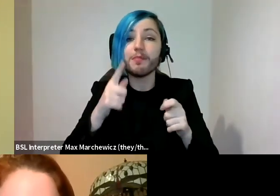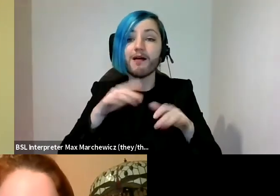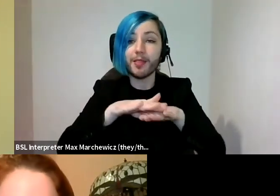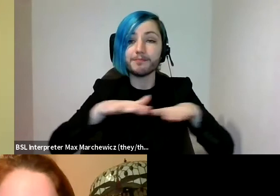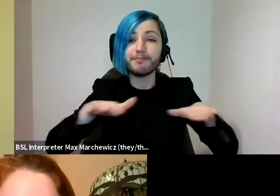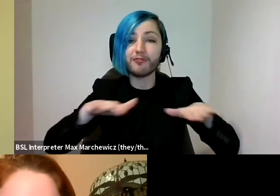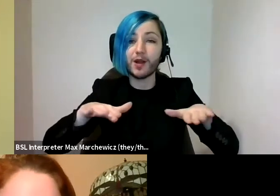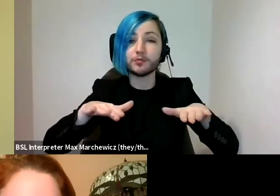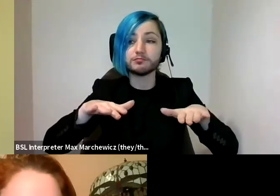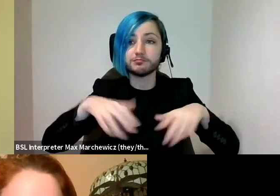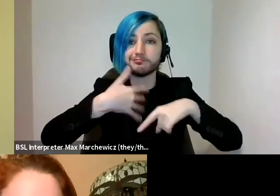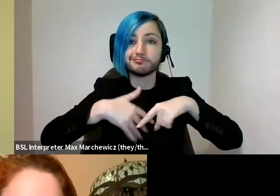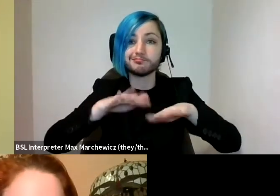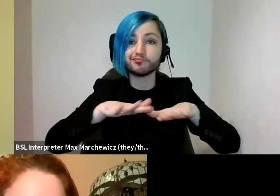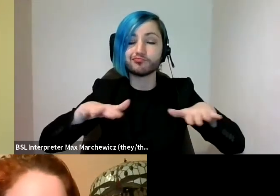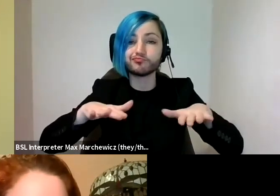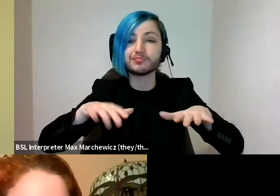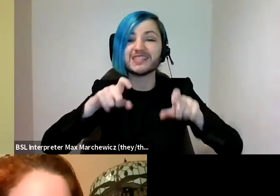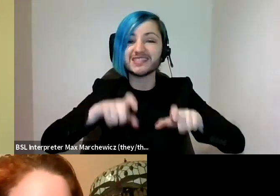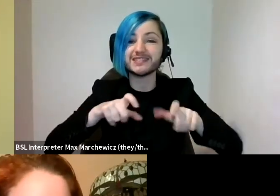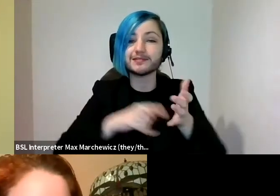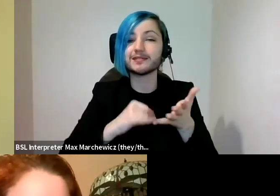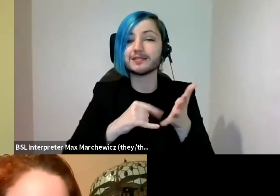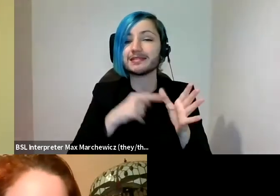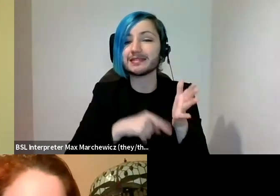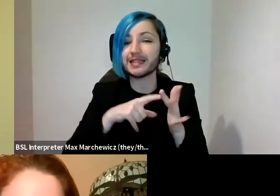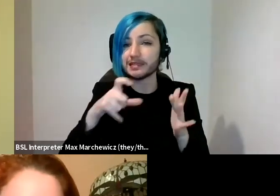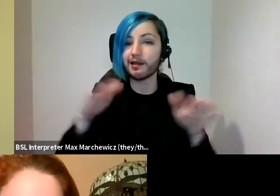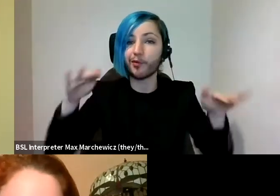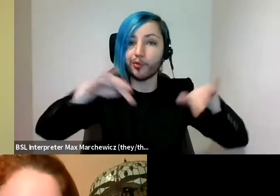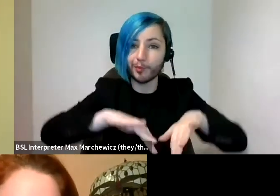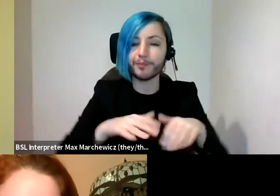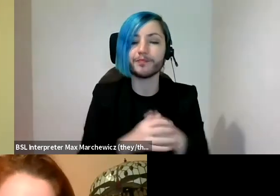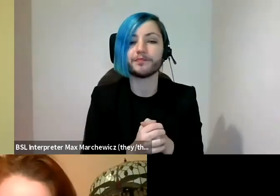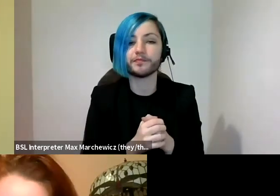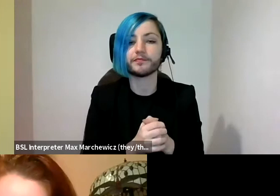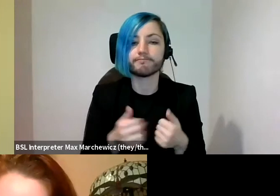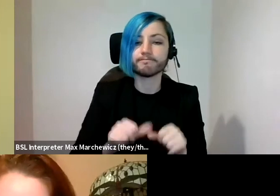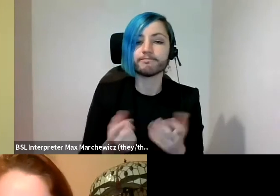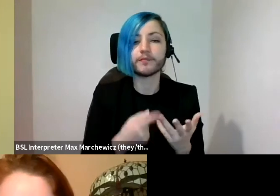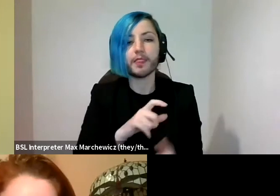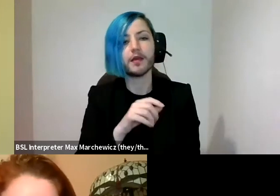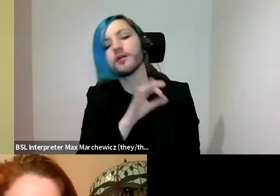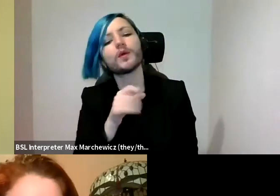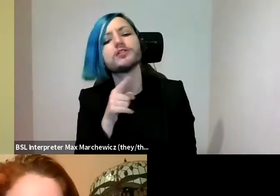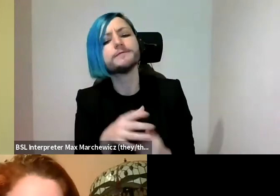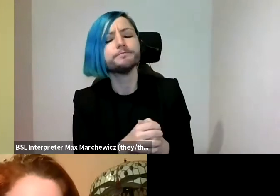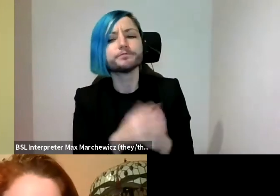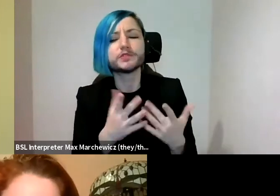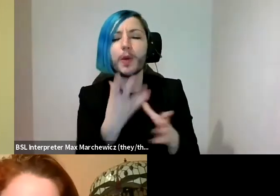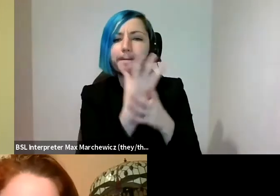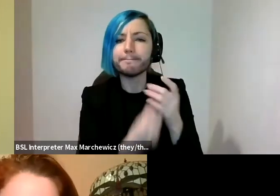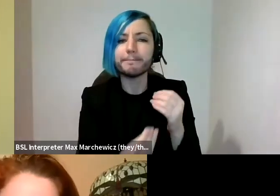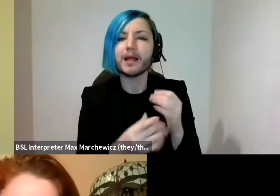you. Okay, so I've got another question here. Do gravity waves suffer from redshift, say if the universe is